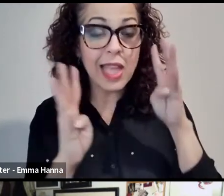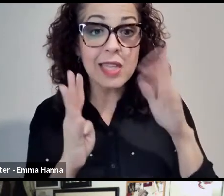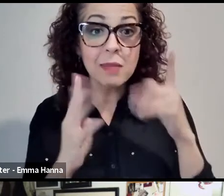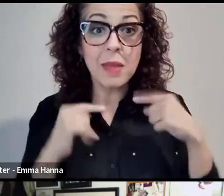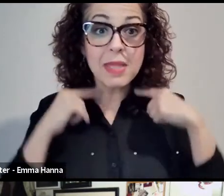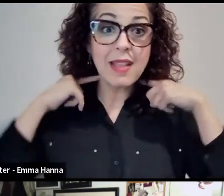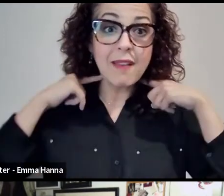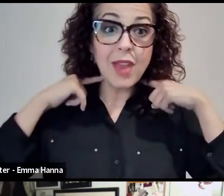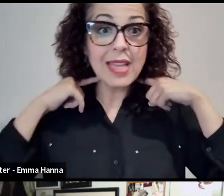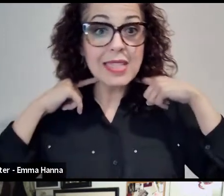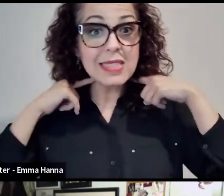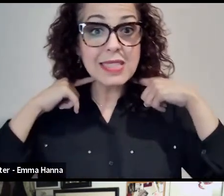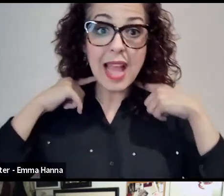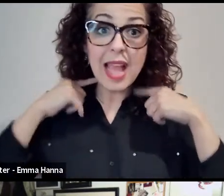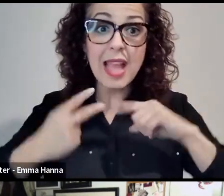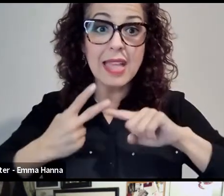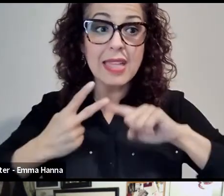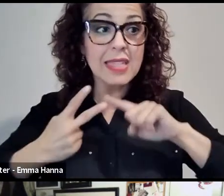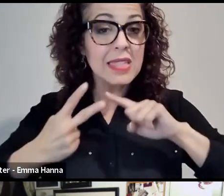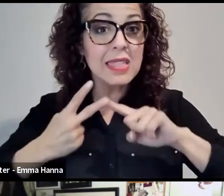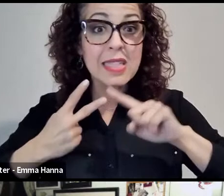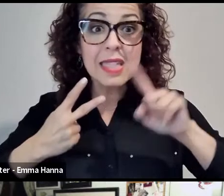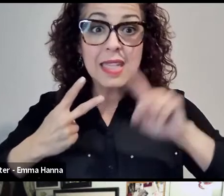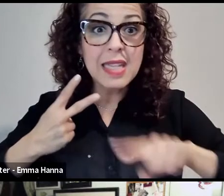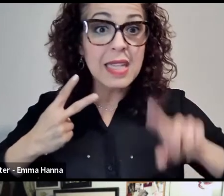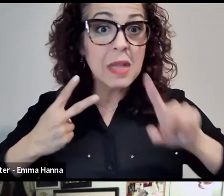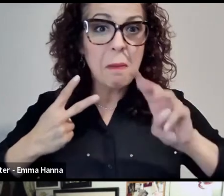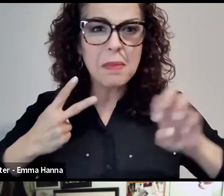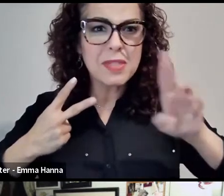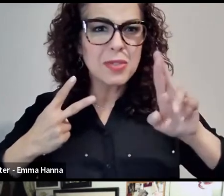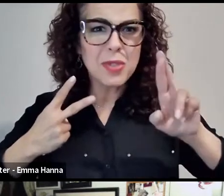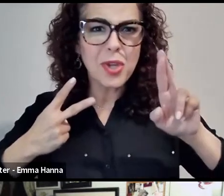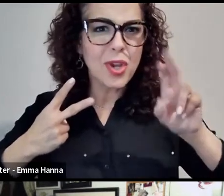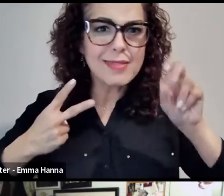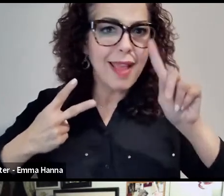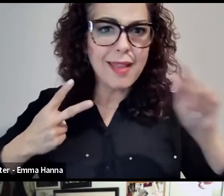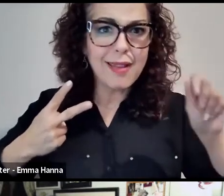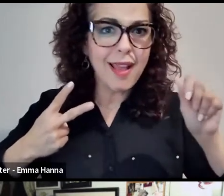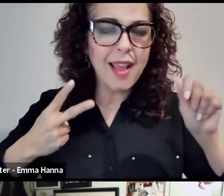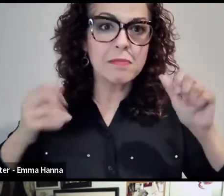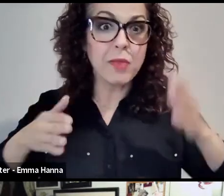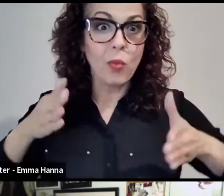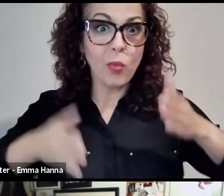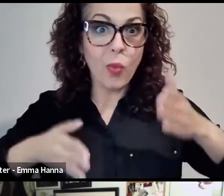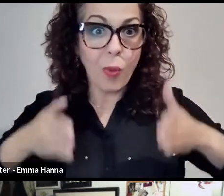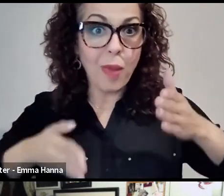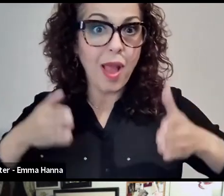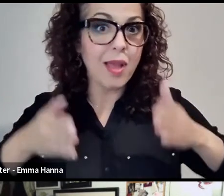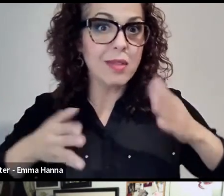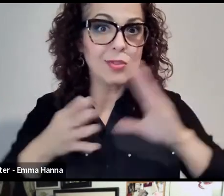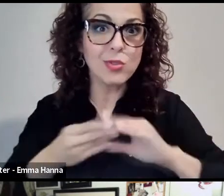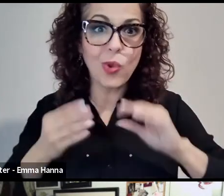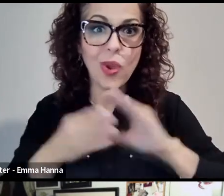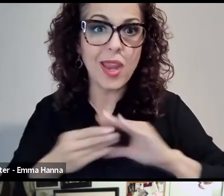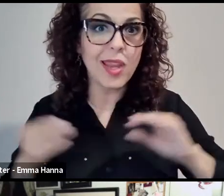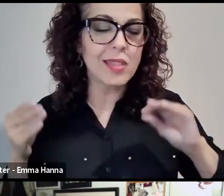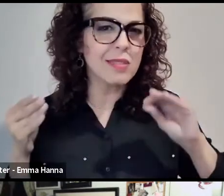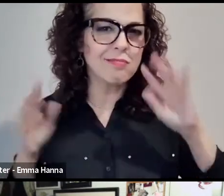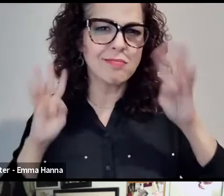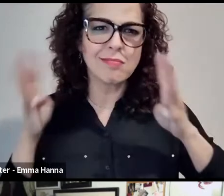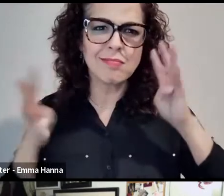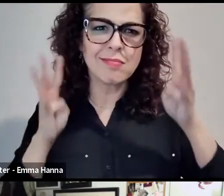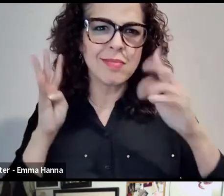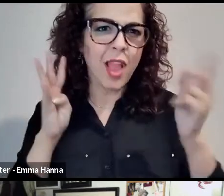or Mr. Data or, you know, a million robot stories, and they're always built